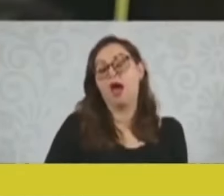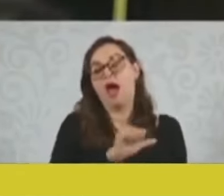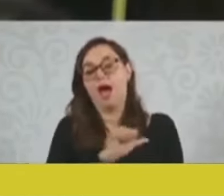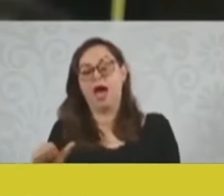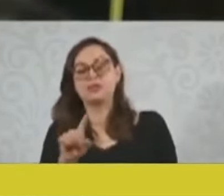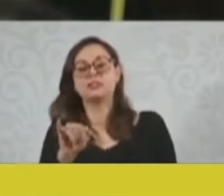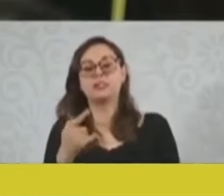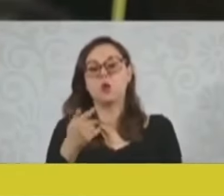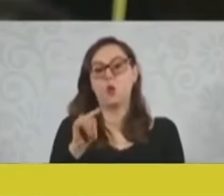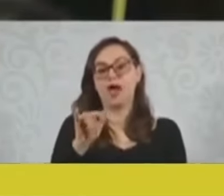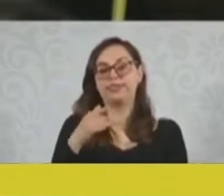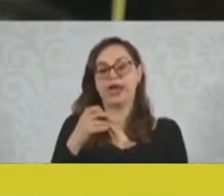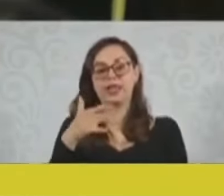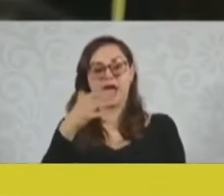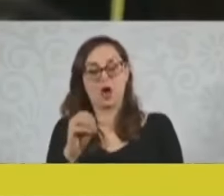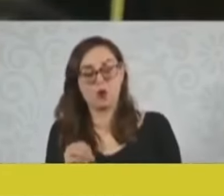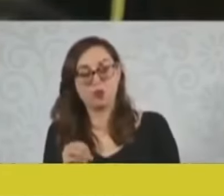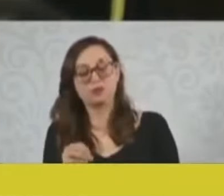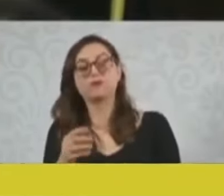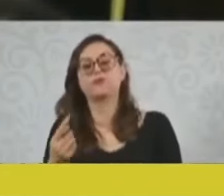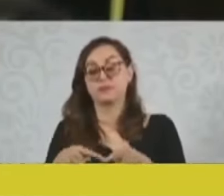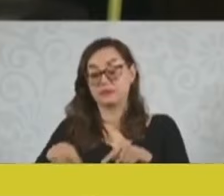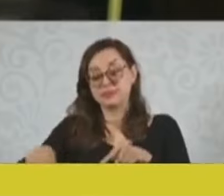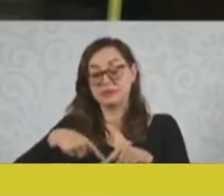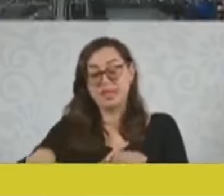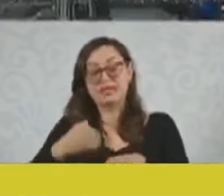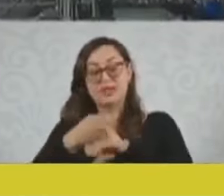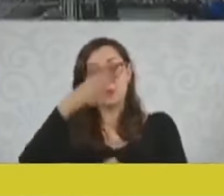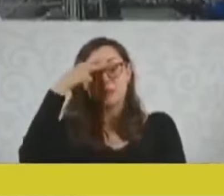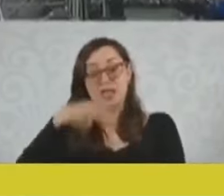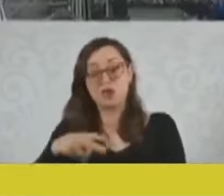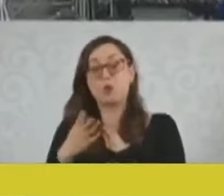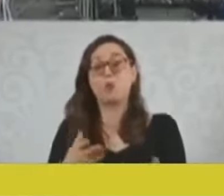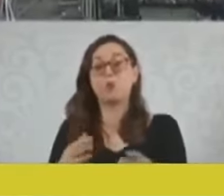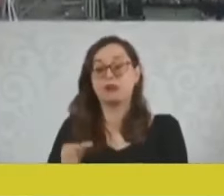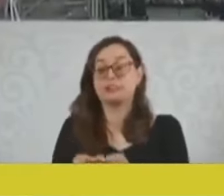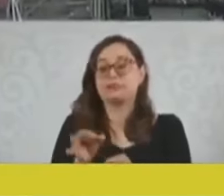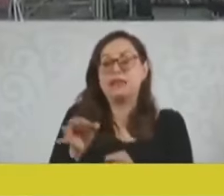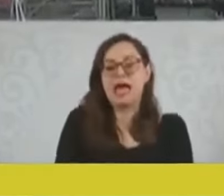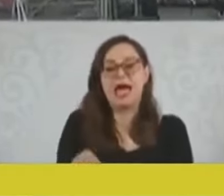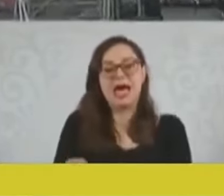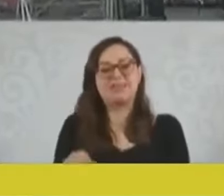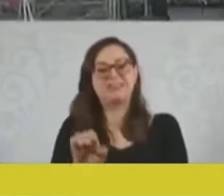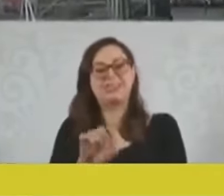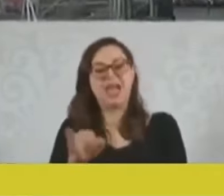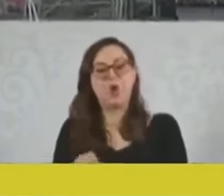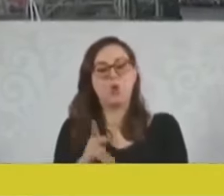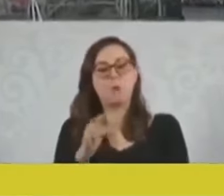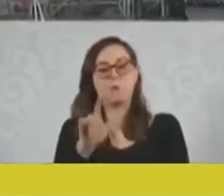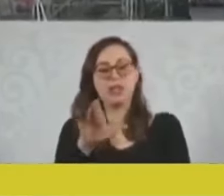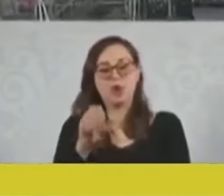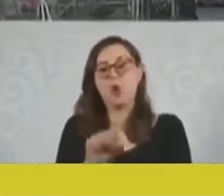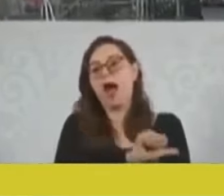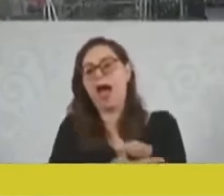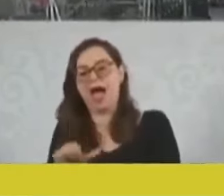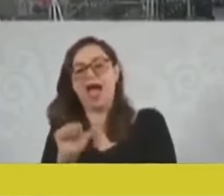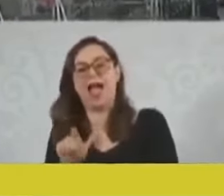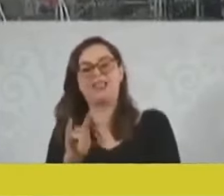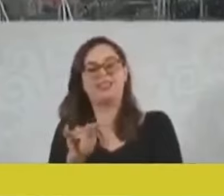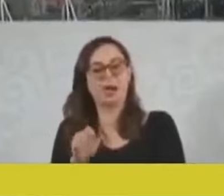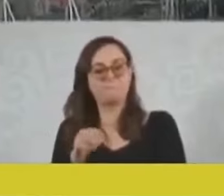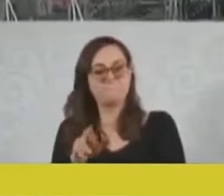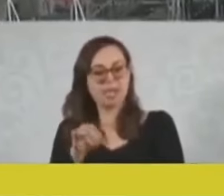to Lucas and Guaranejo in the state of Mexico to a city of